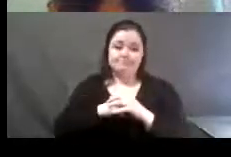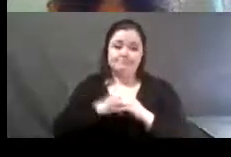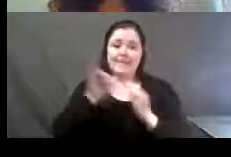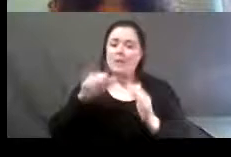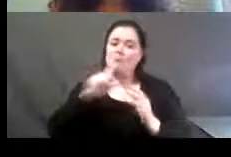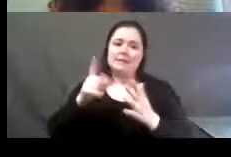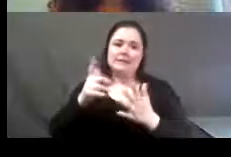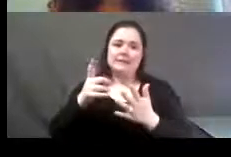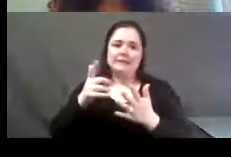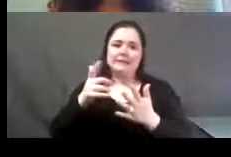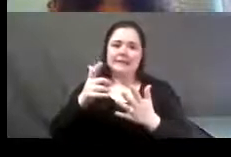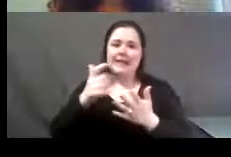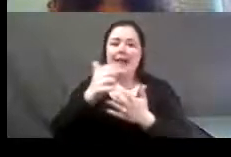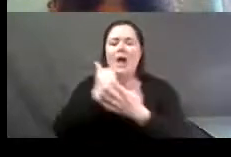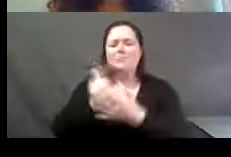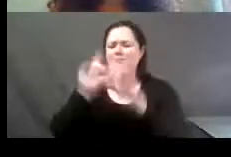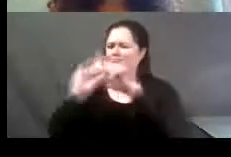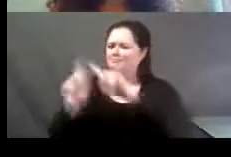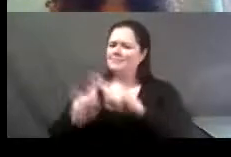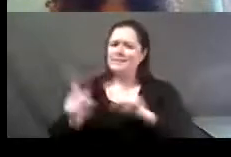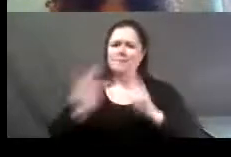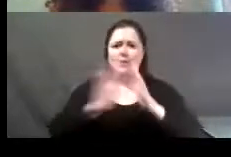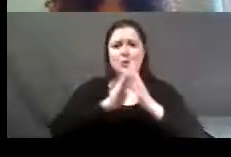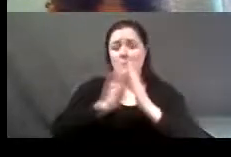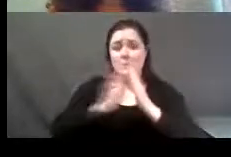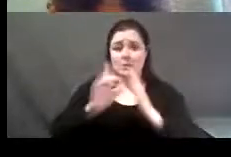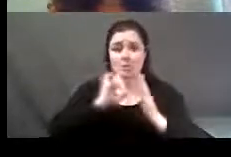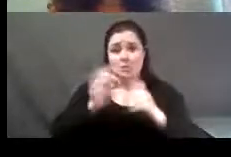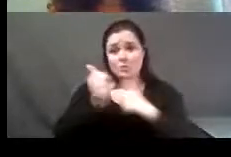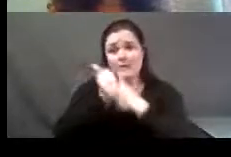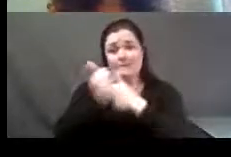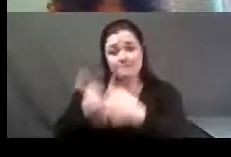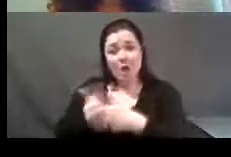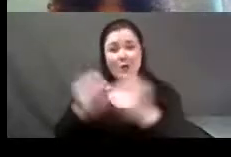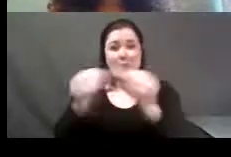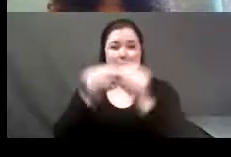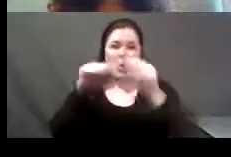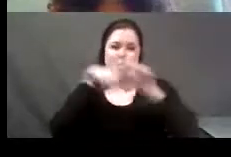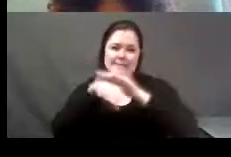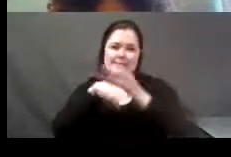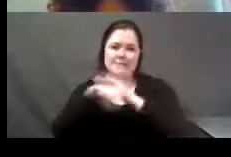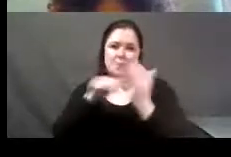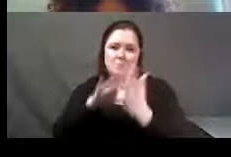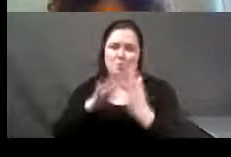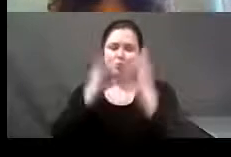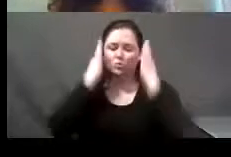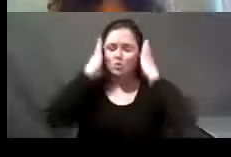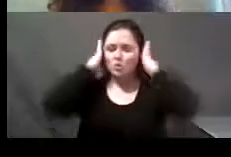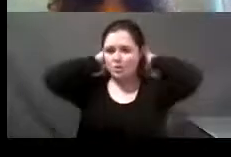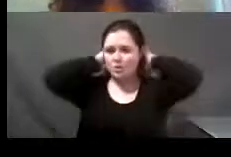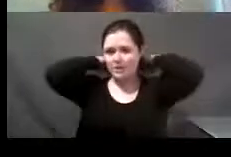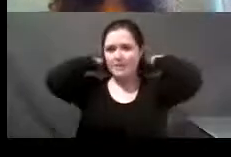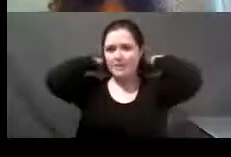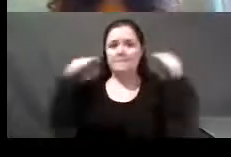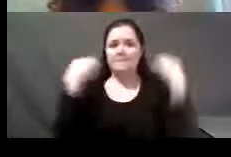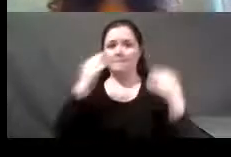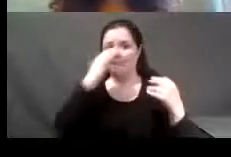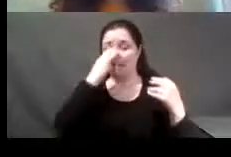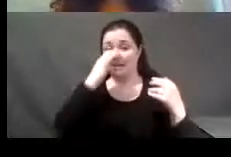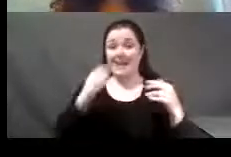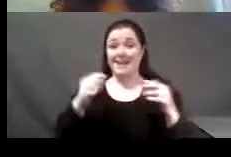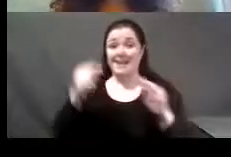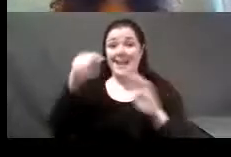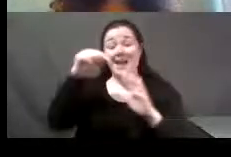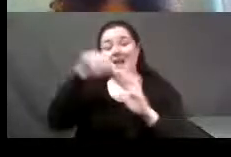different communities be able to follow in a more accessible manner. And a deeper pro tip is, if